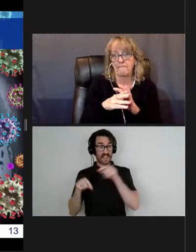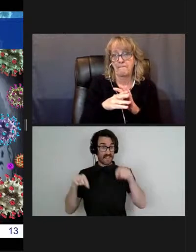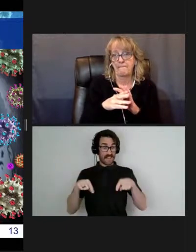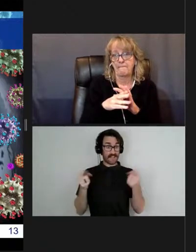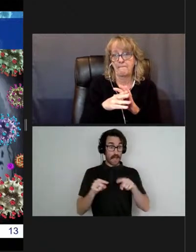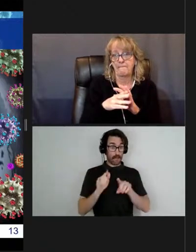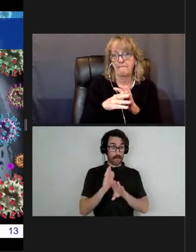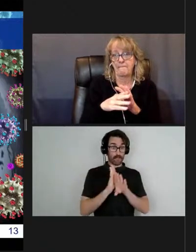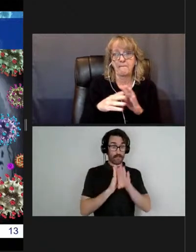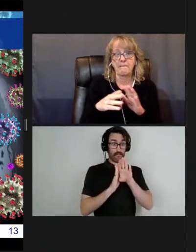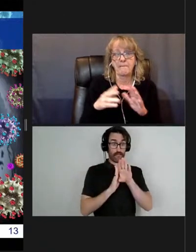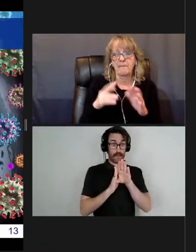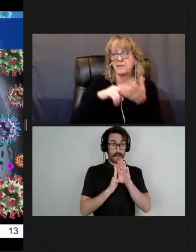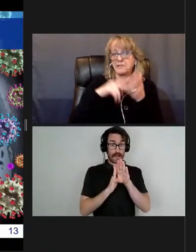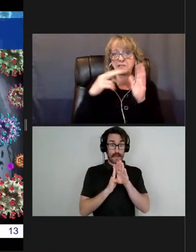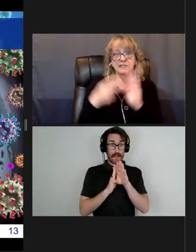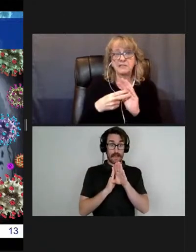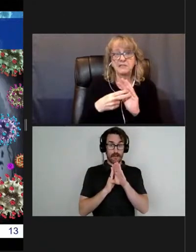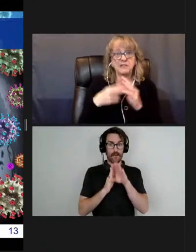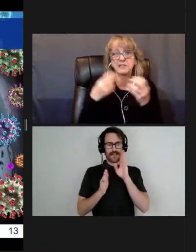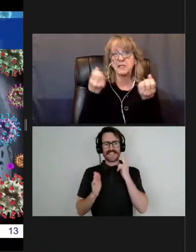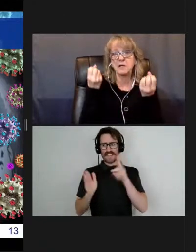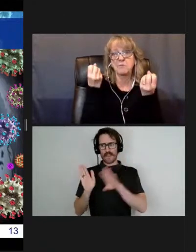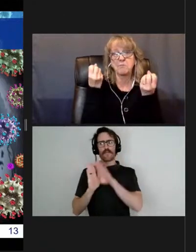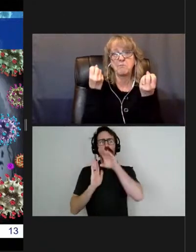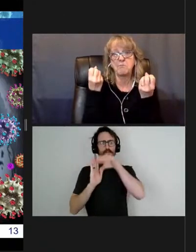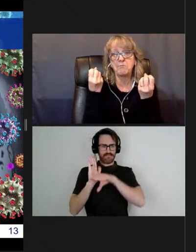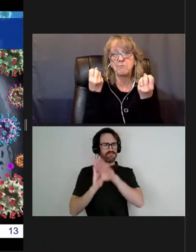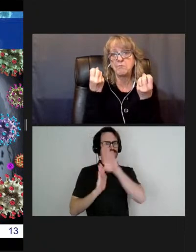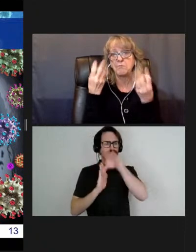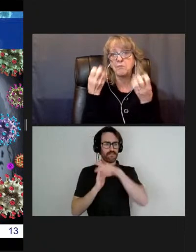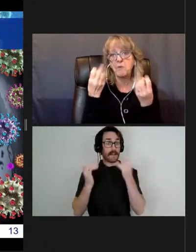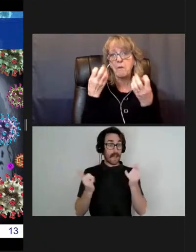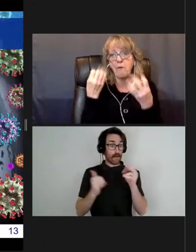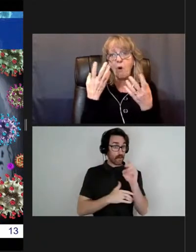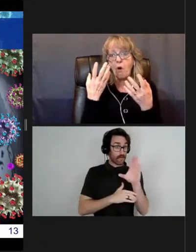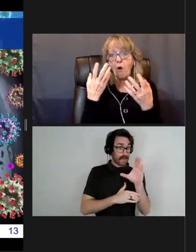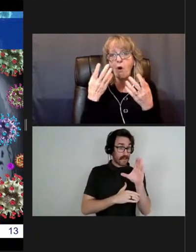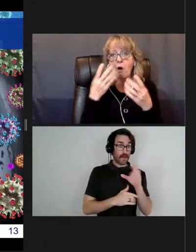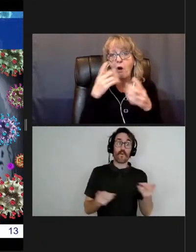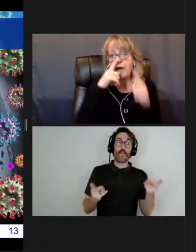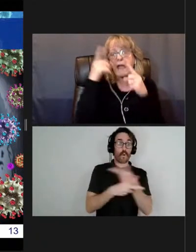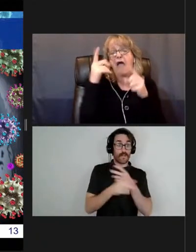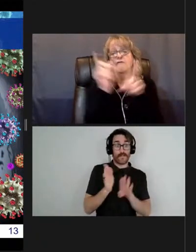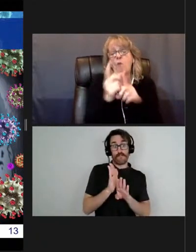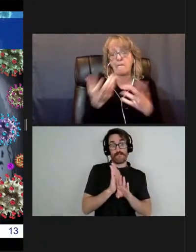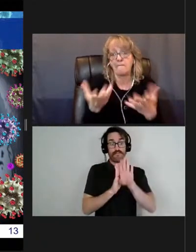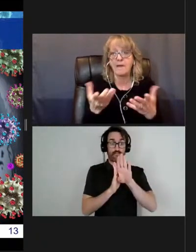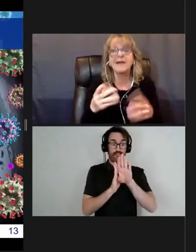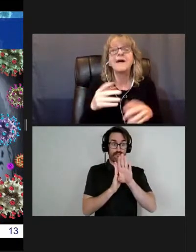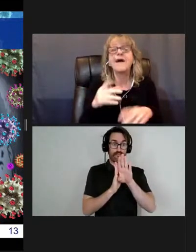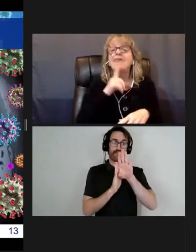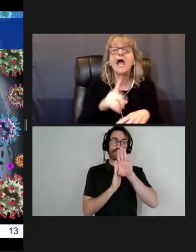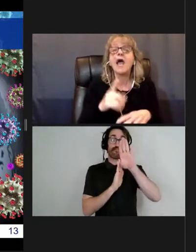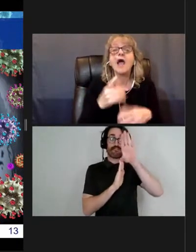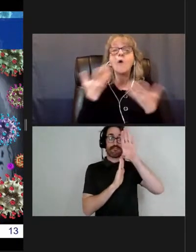the VOCs have added fuel to an existing fire. If I can have the next slide, please.